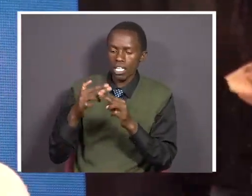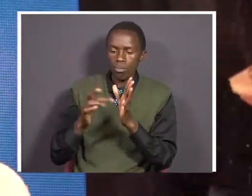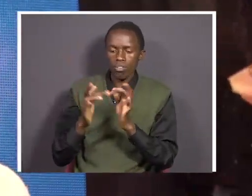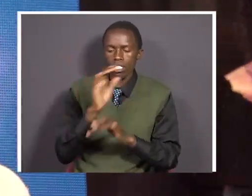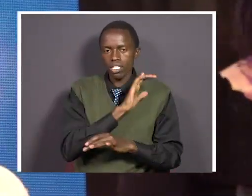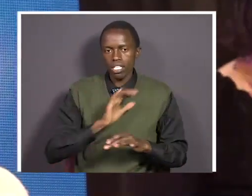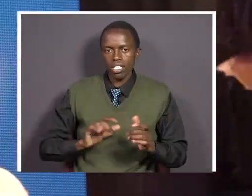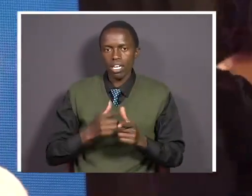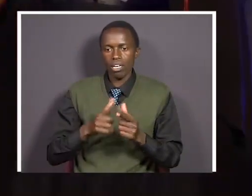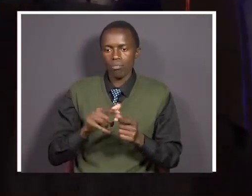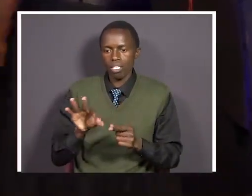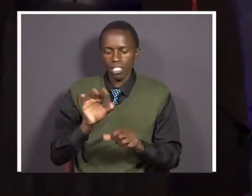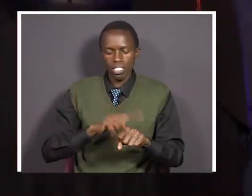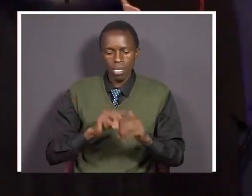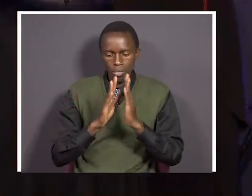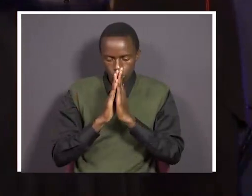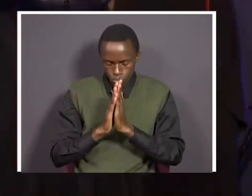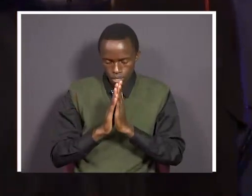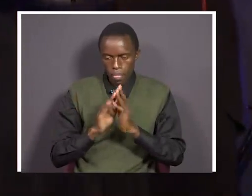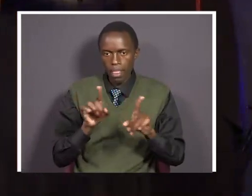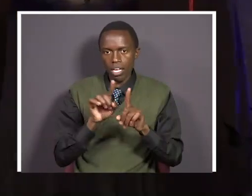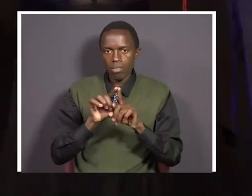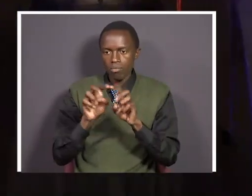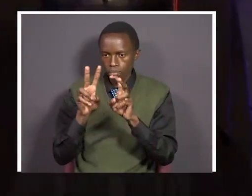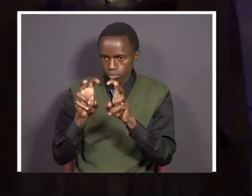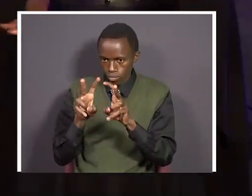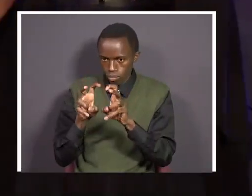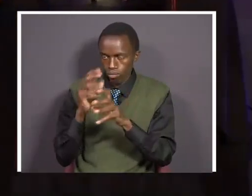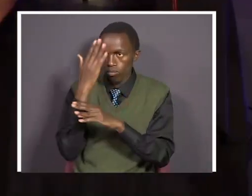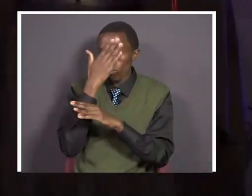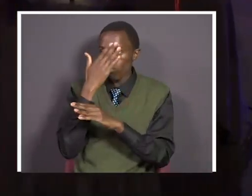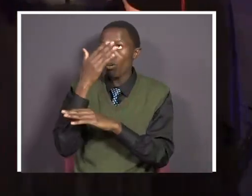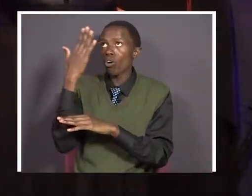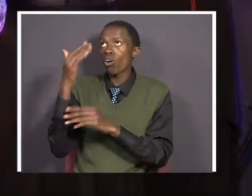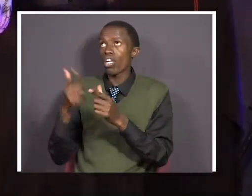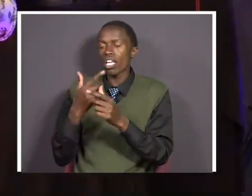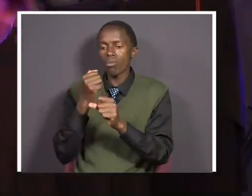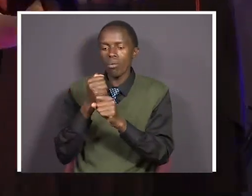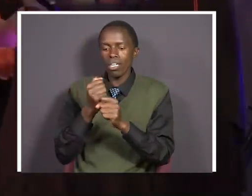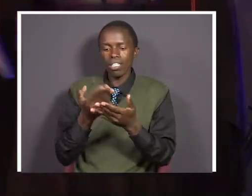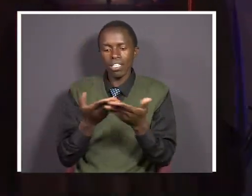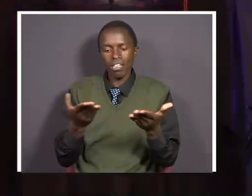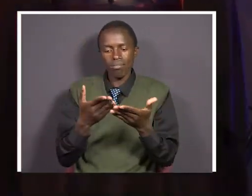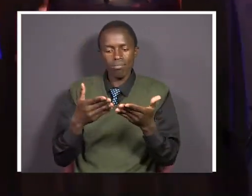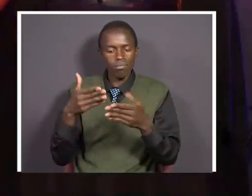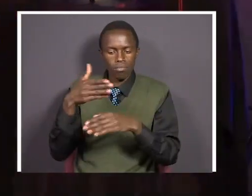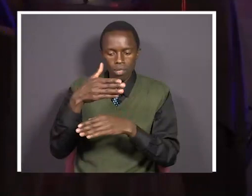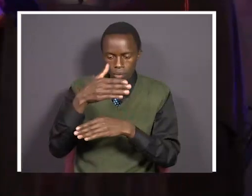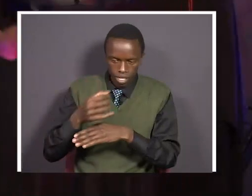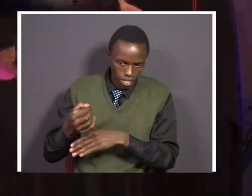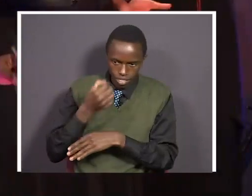of Jesus. As we take this time to pray and to seek your face, oh God, you will do things that are beyond